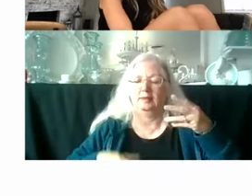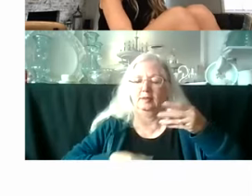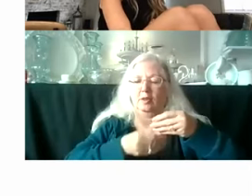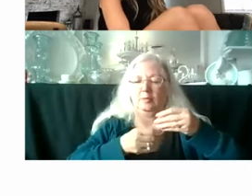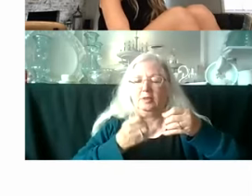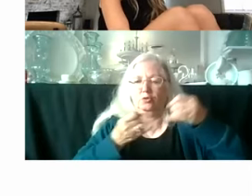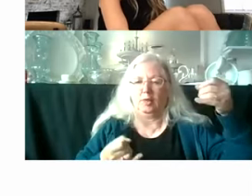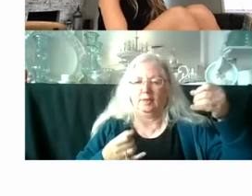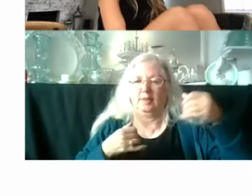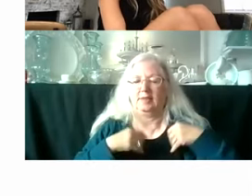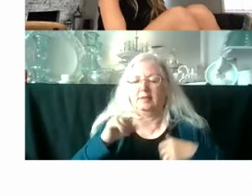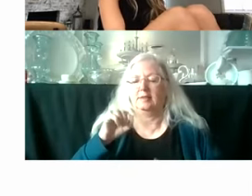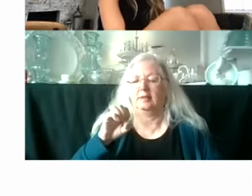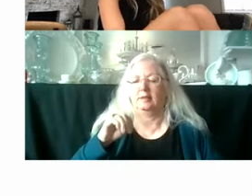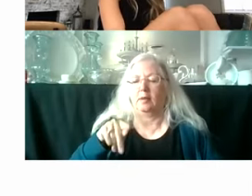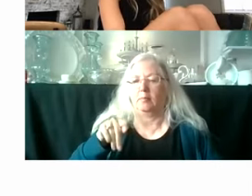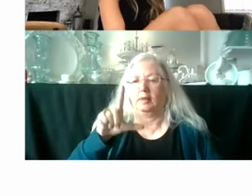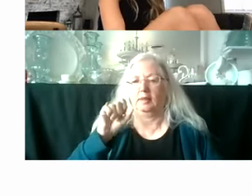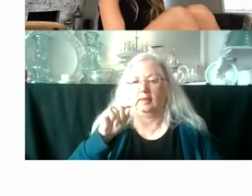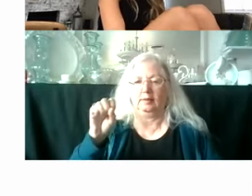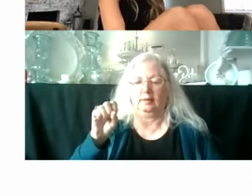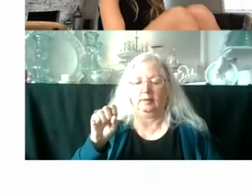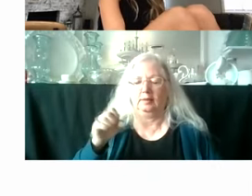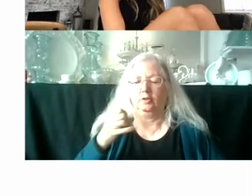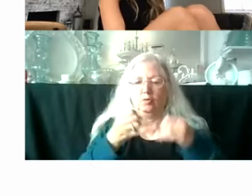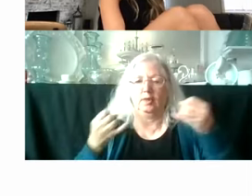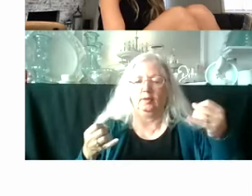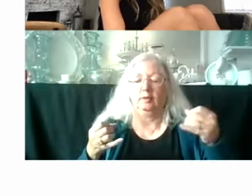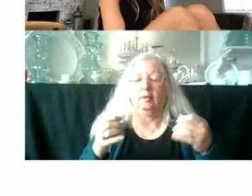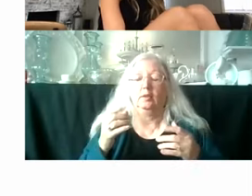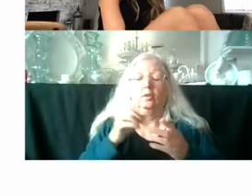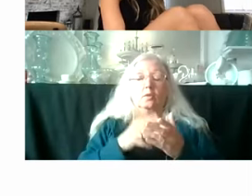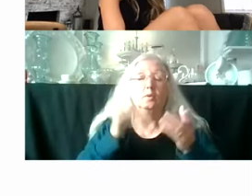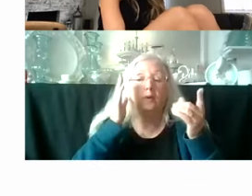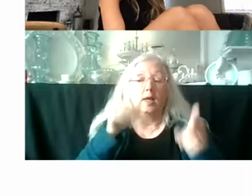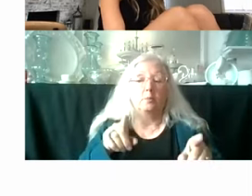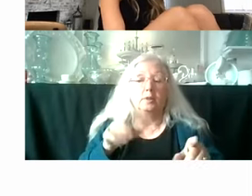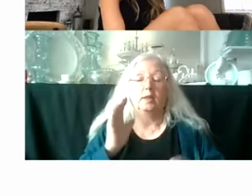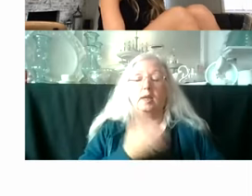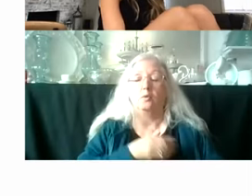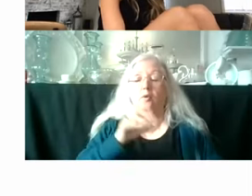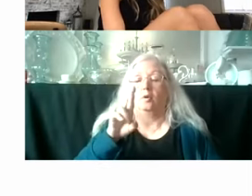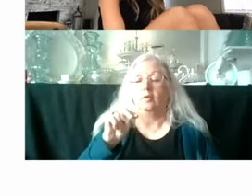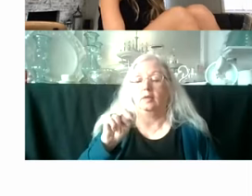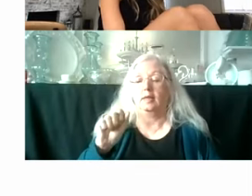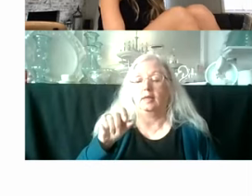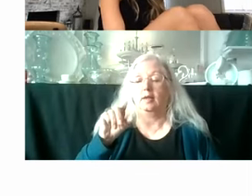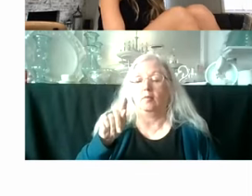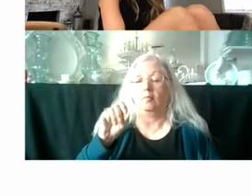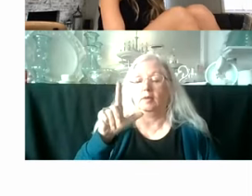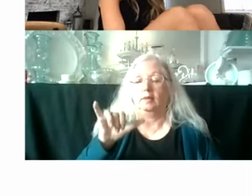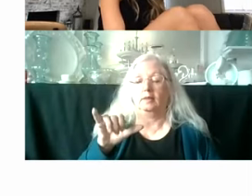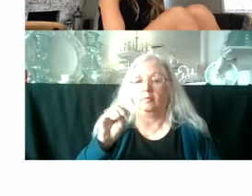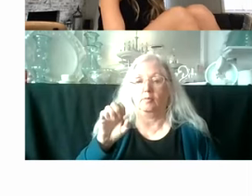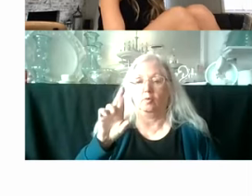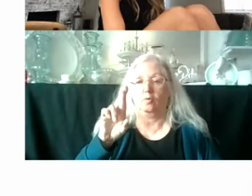strand. What's going to happen is our RNA polymerase is going to find this promoter